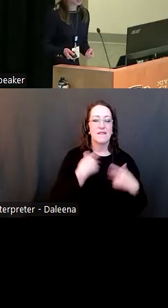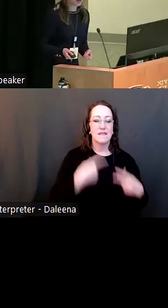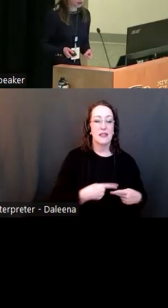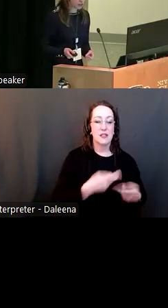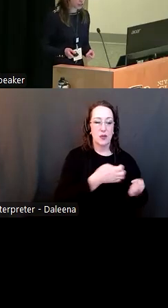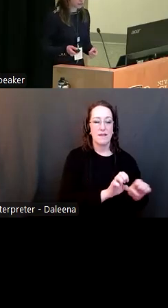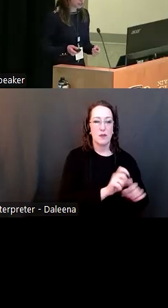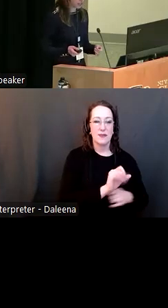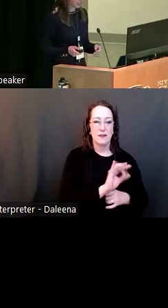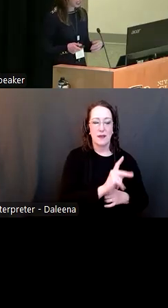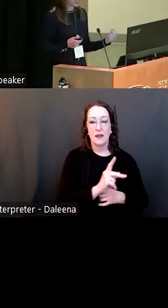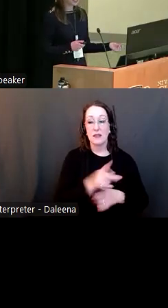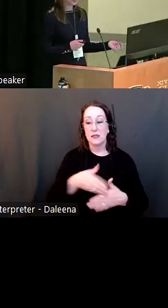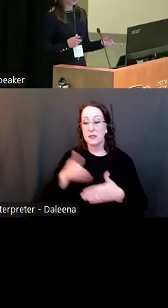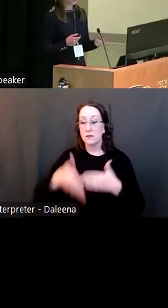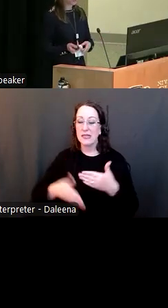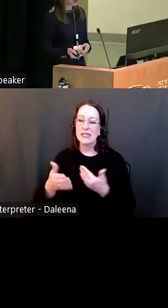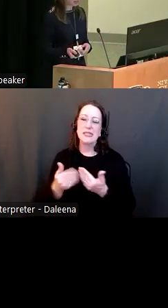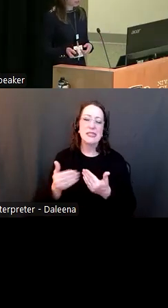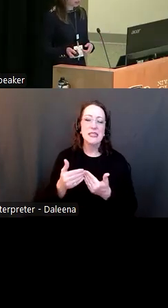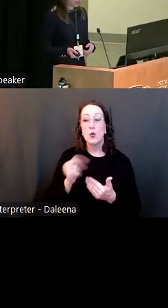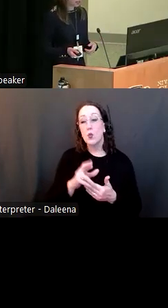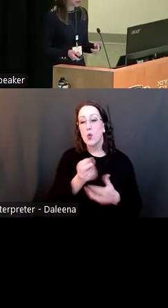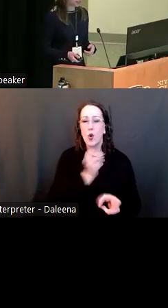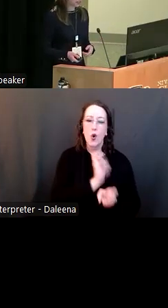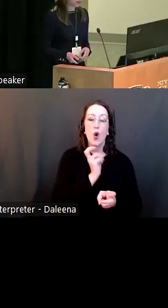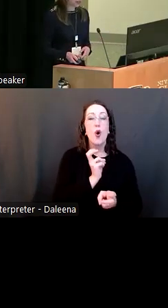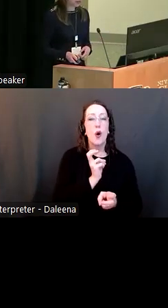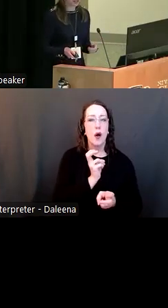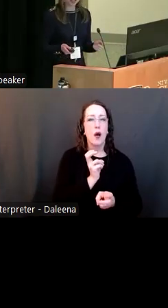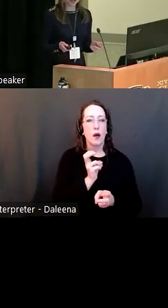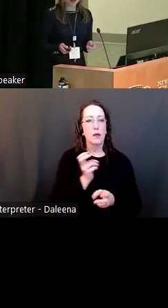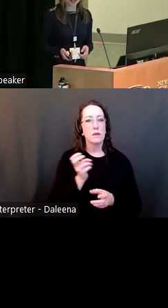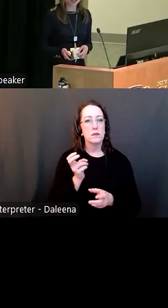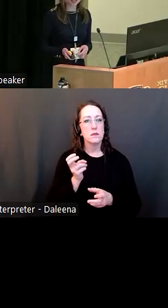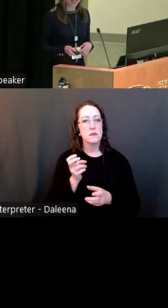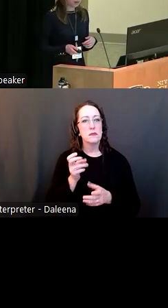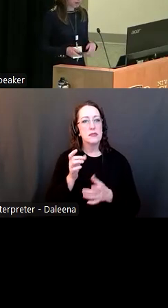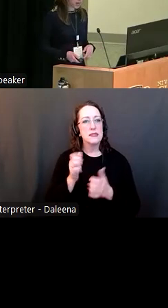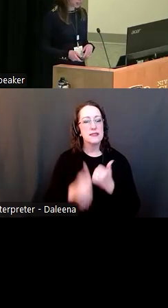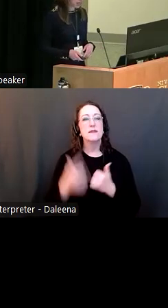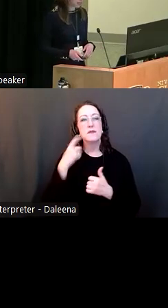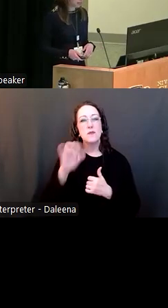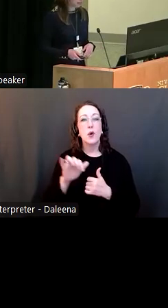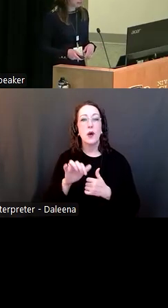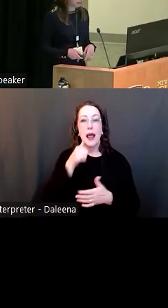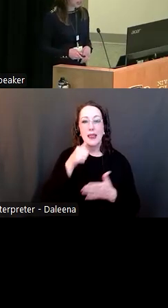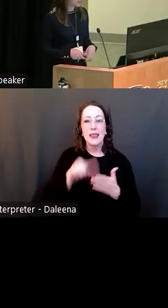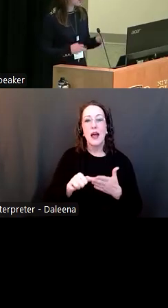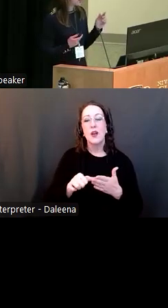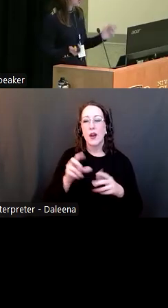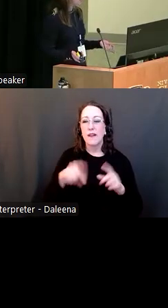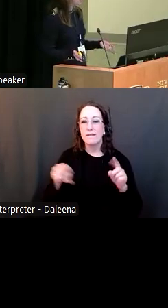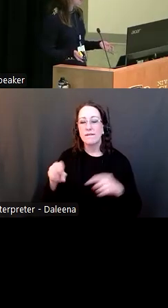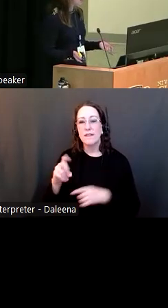task involved completing an easy or hard difficulty level of the letter variant NBAC task. This